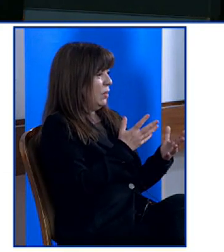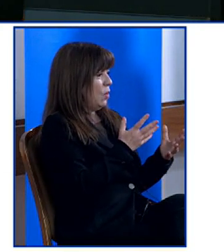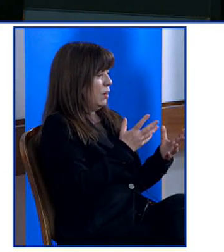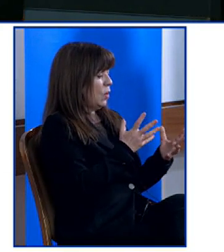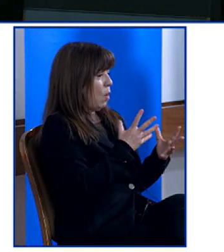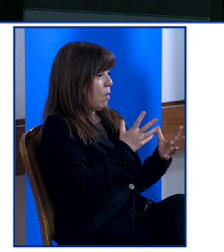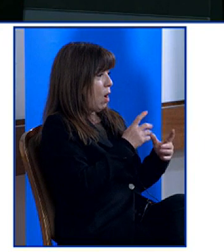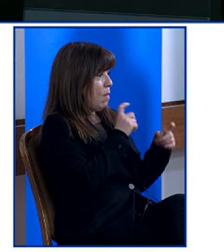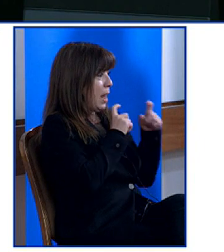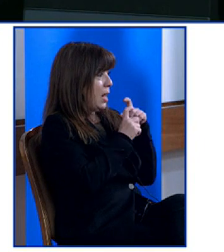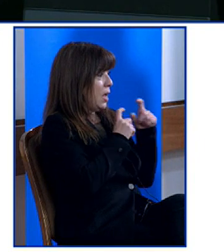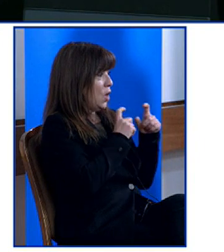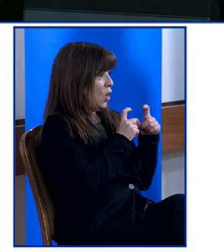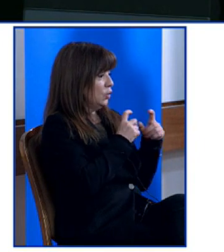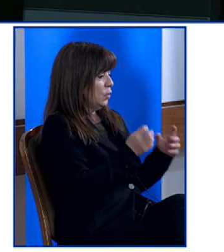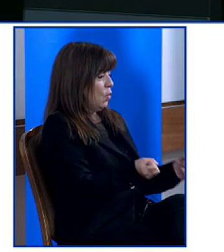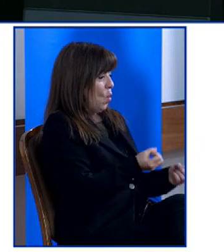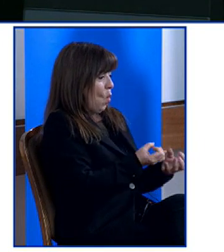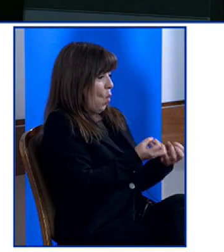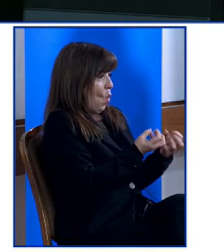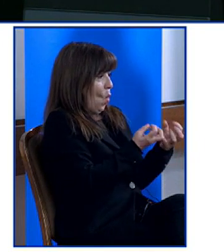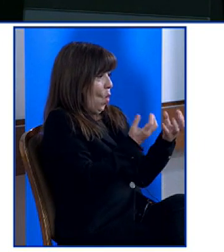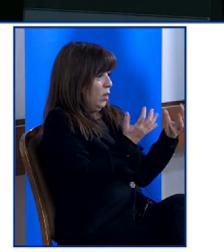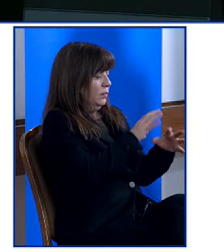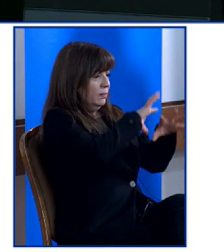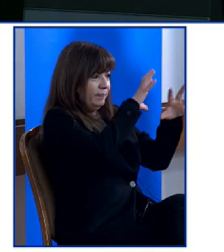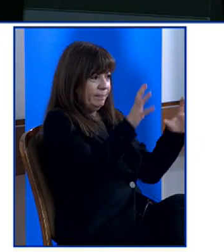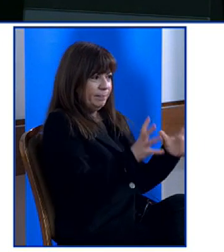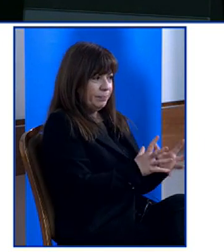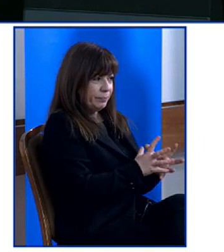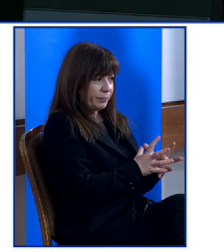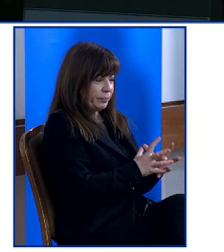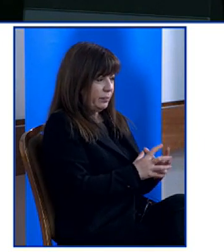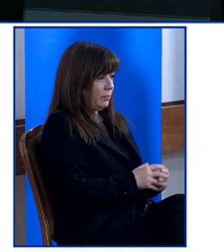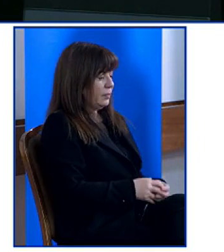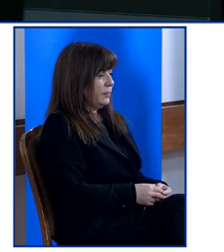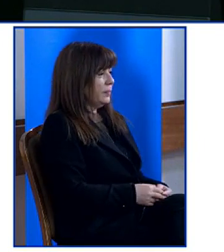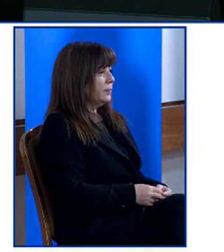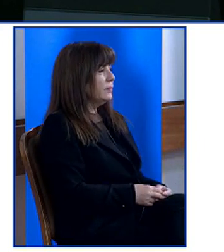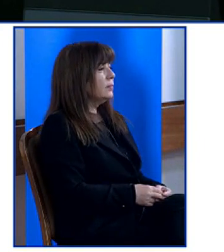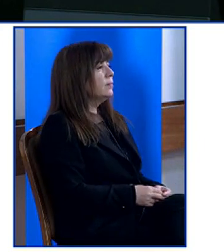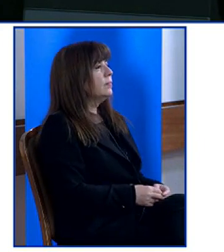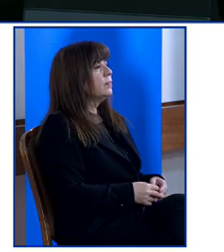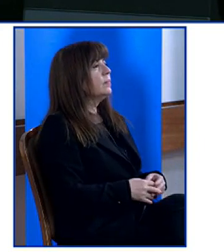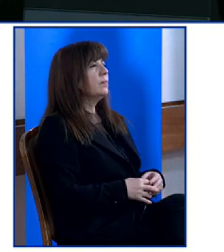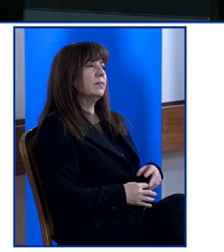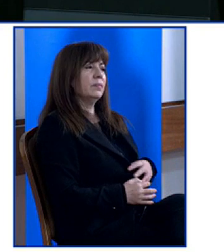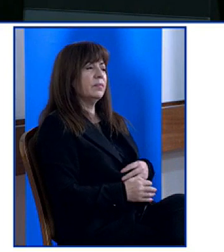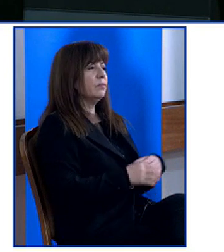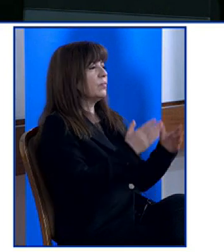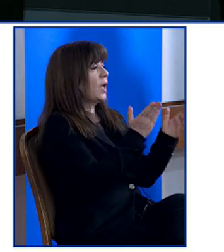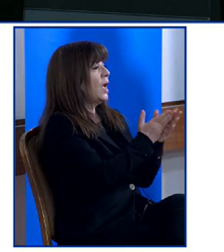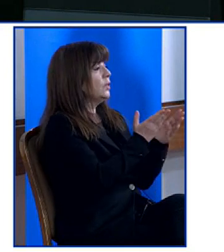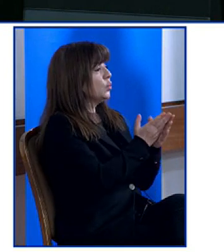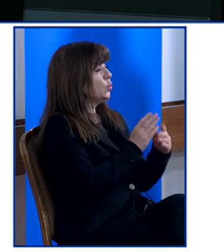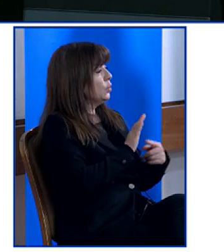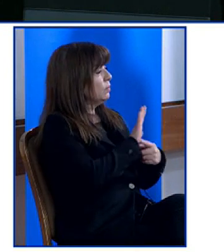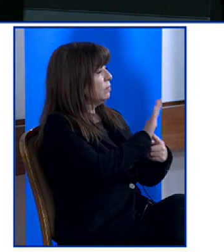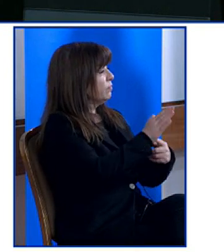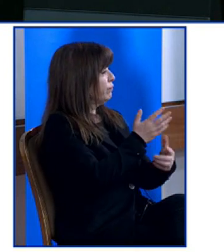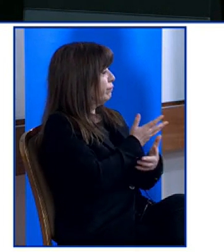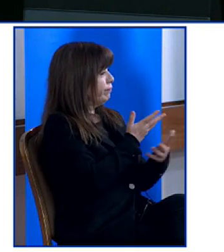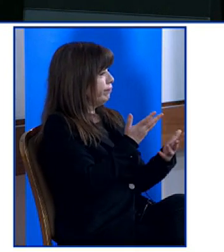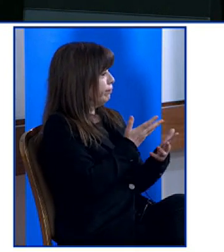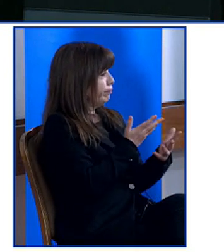According to the World Health Organization, the ideal ambient temperature for humans is between 20 and 26 degrees C,